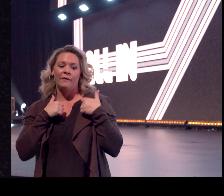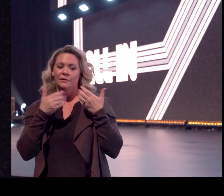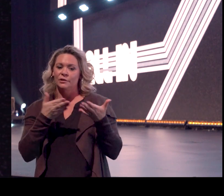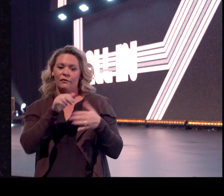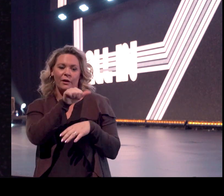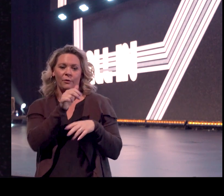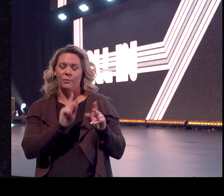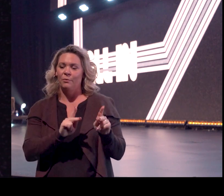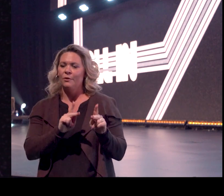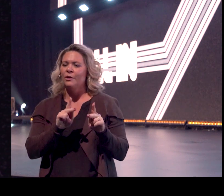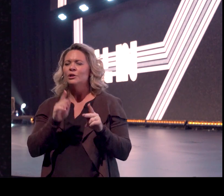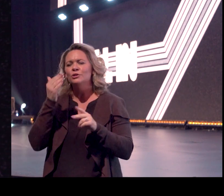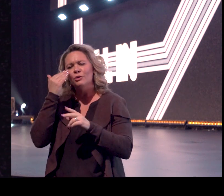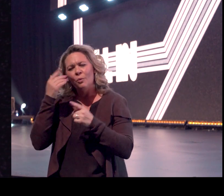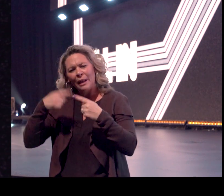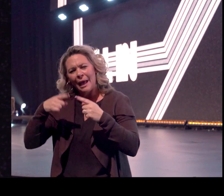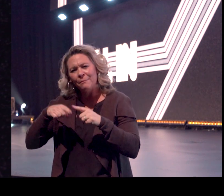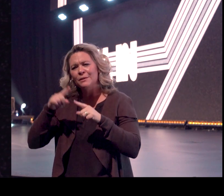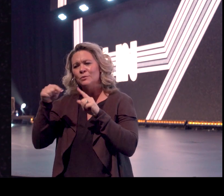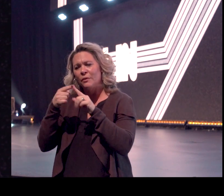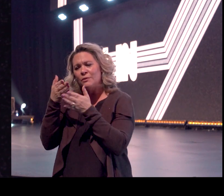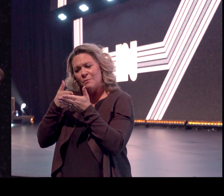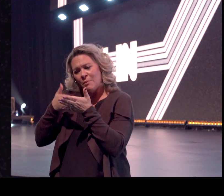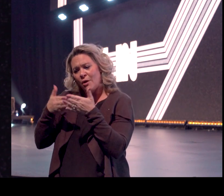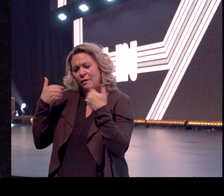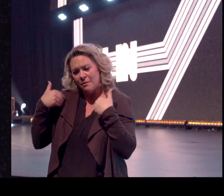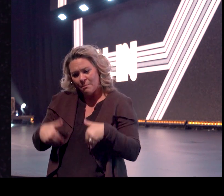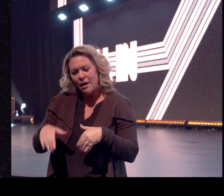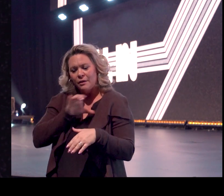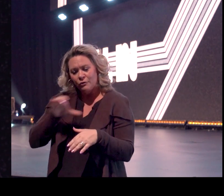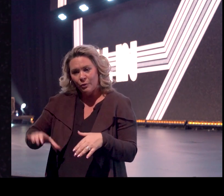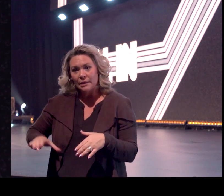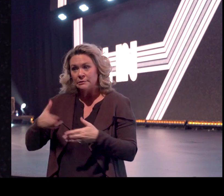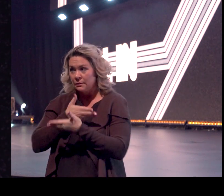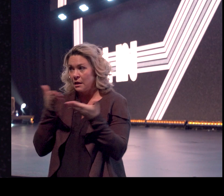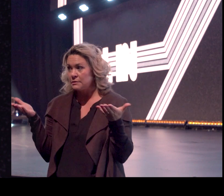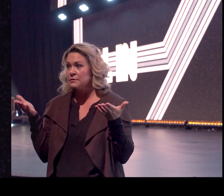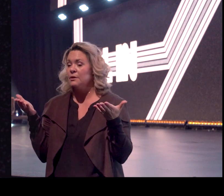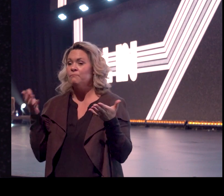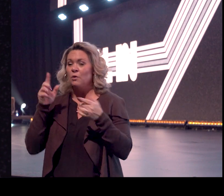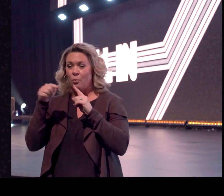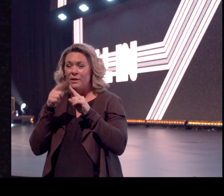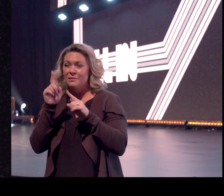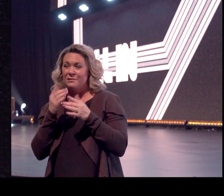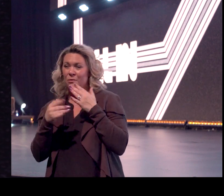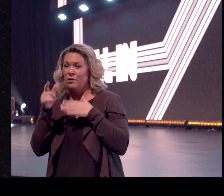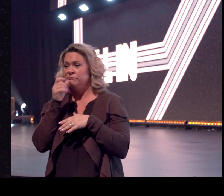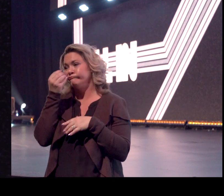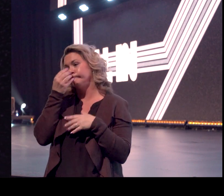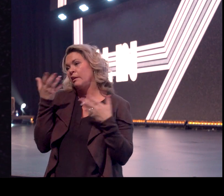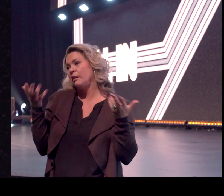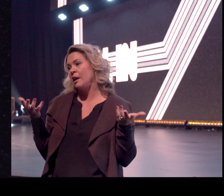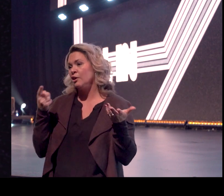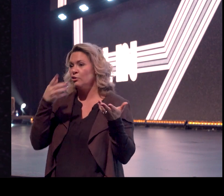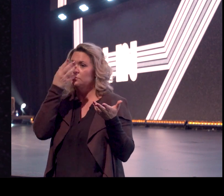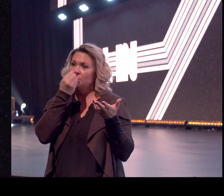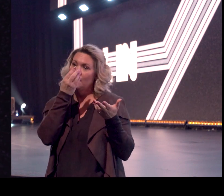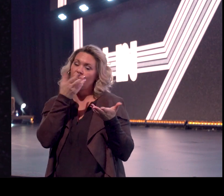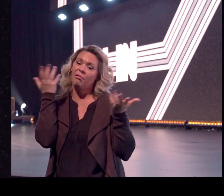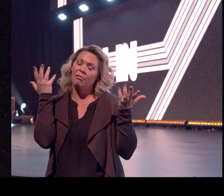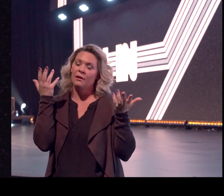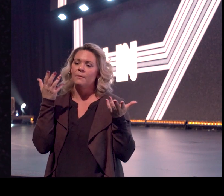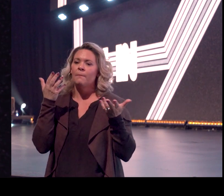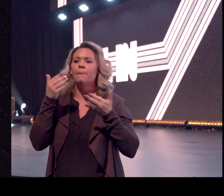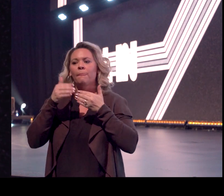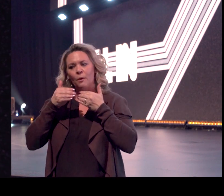used. You know what happens to a body when there's a part of the body of Christ, us, where there's someone in the body of Christ who's apathetic, like